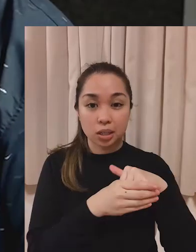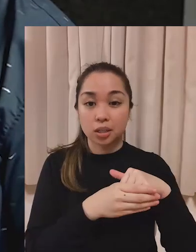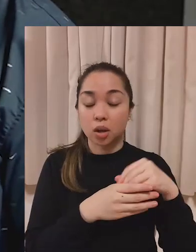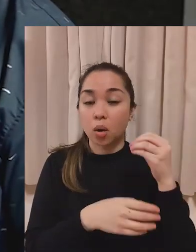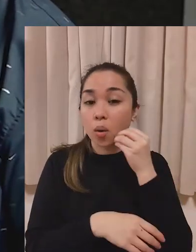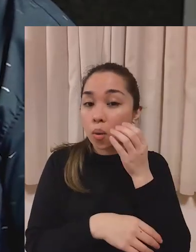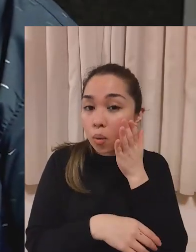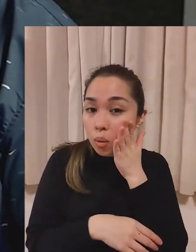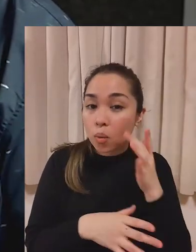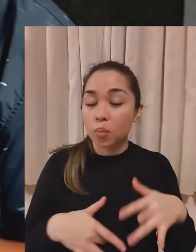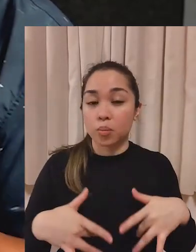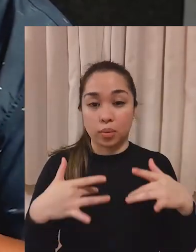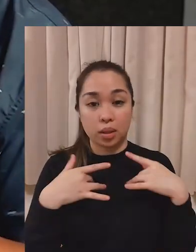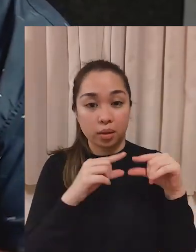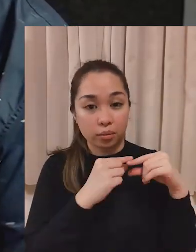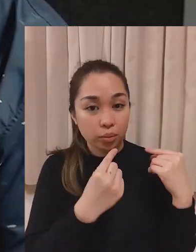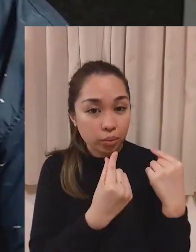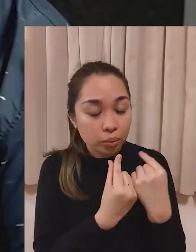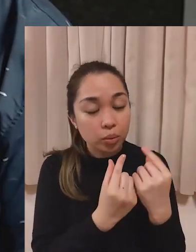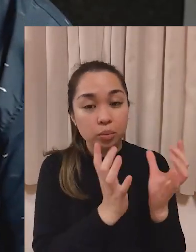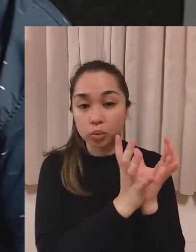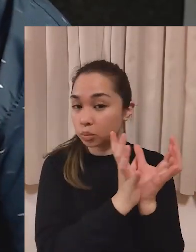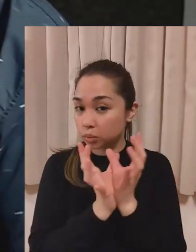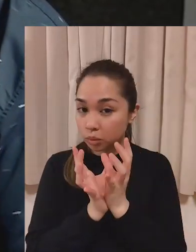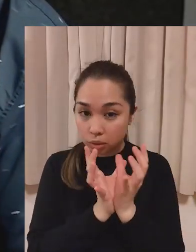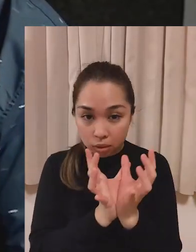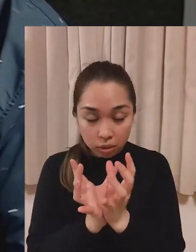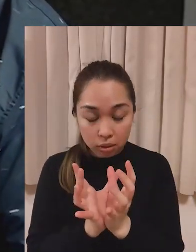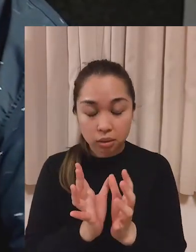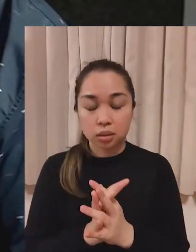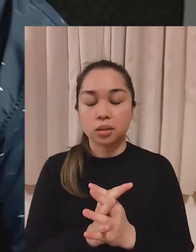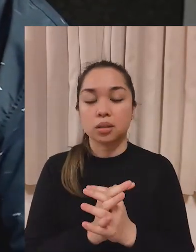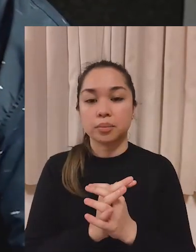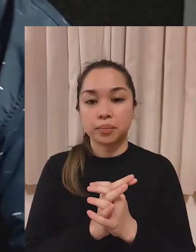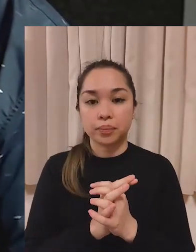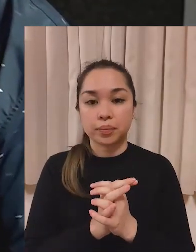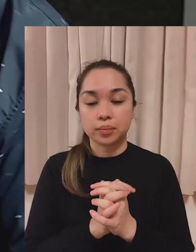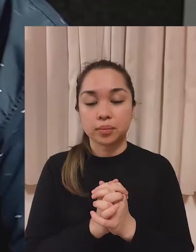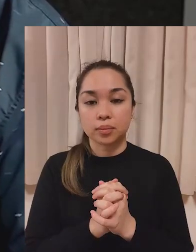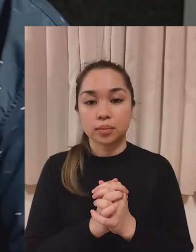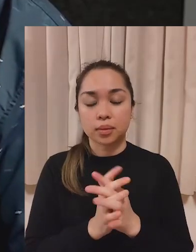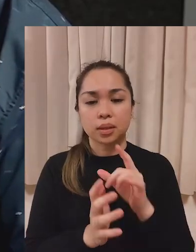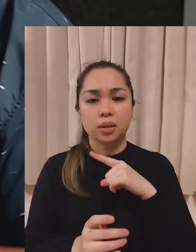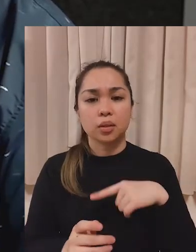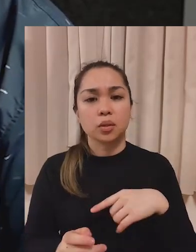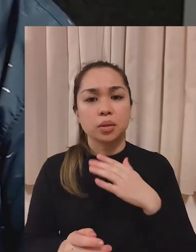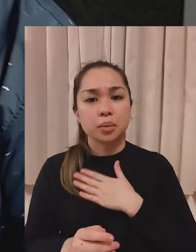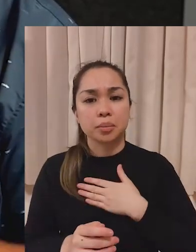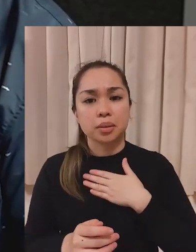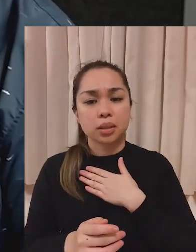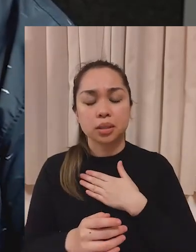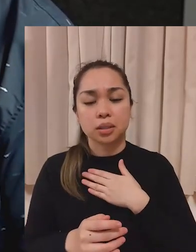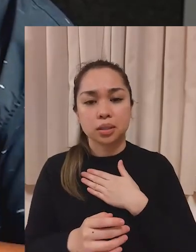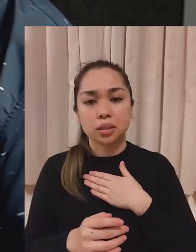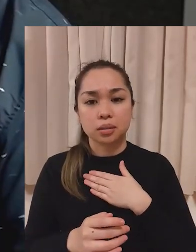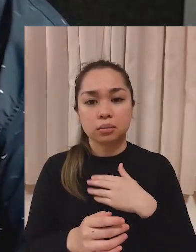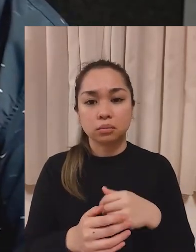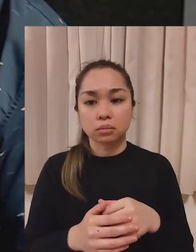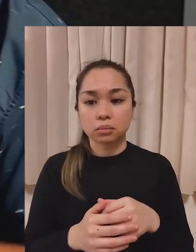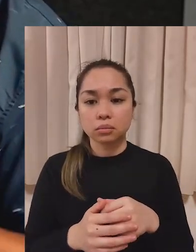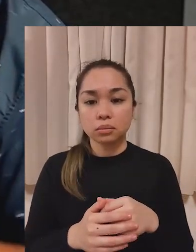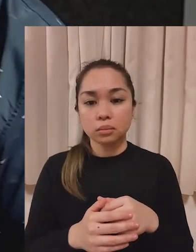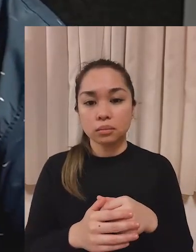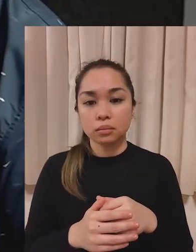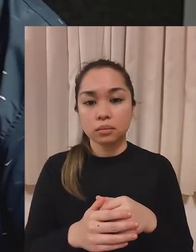life communities. Let it be a place, Lord, where that love will cause the light of the gospel to